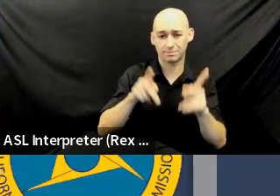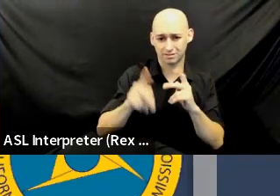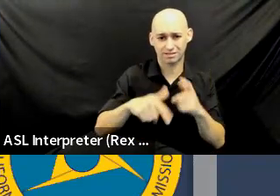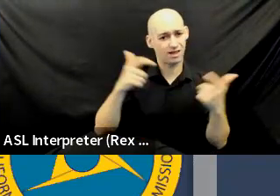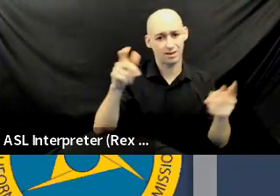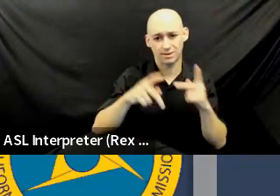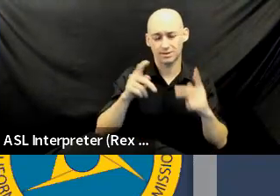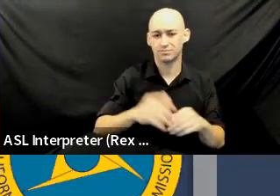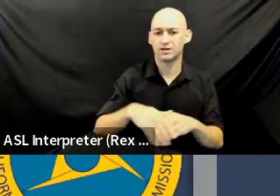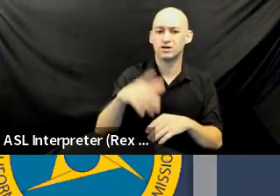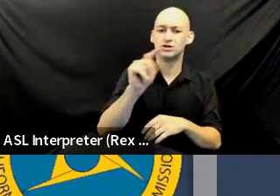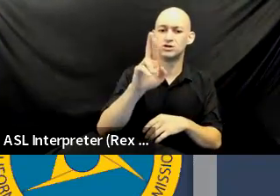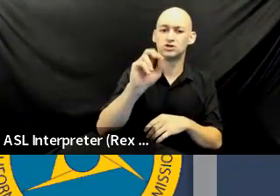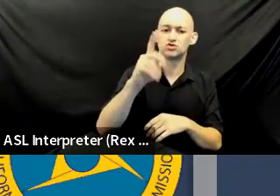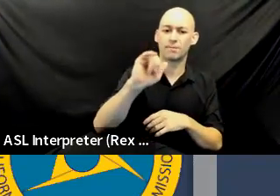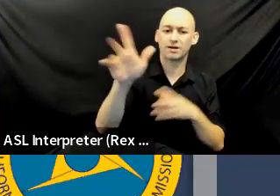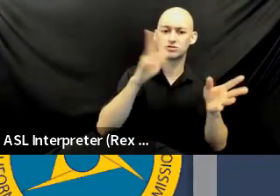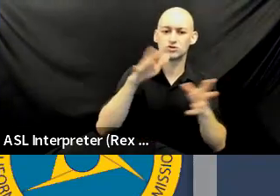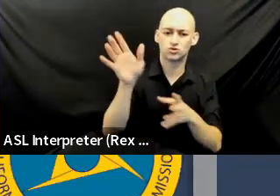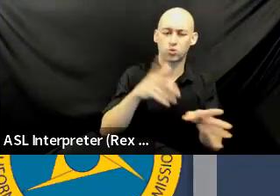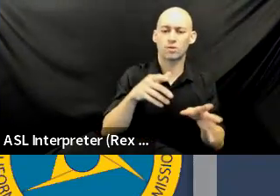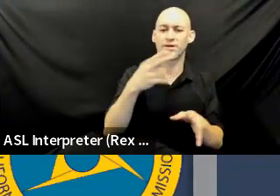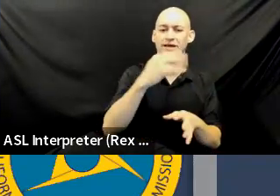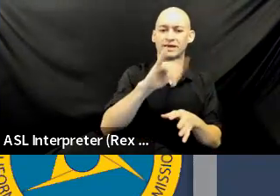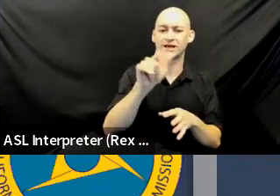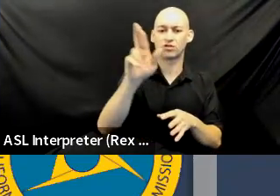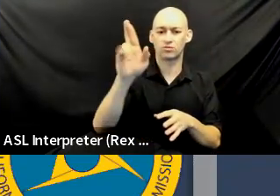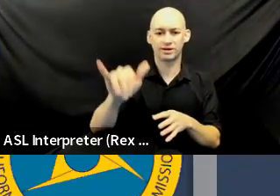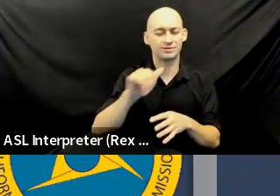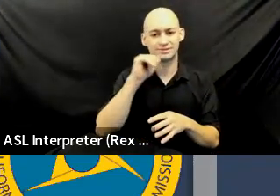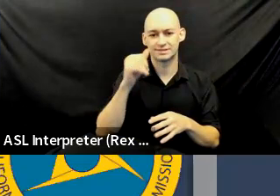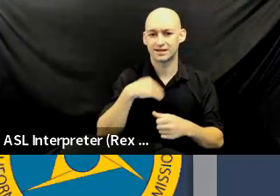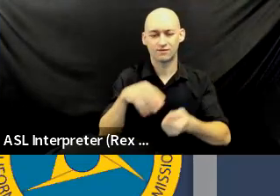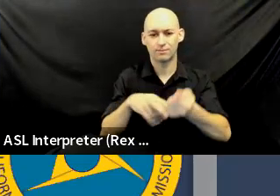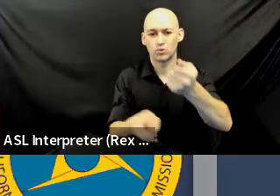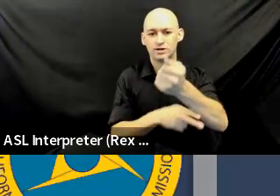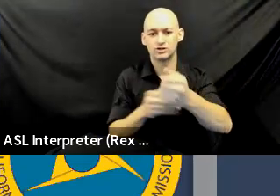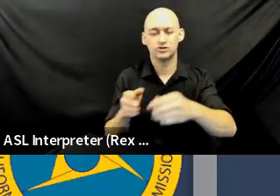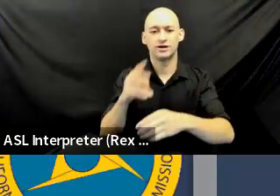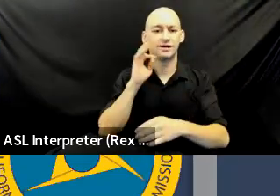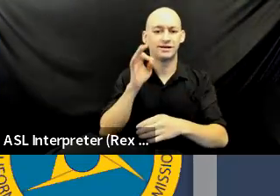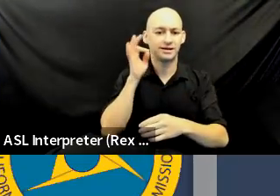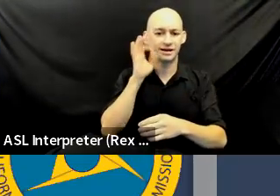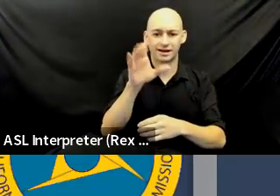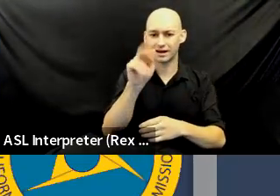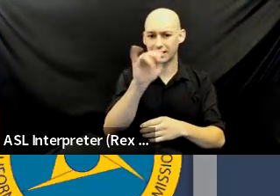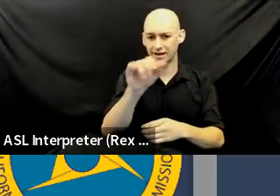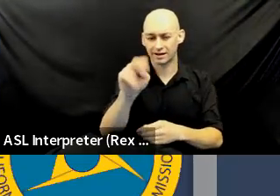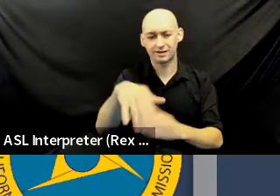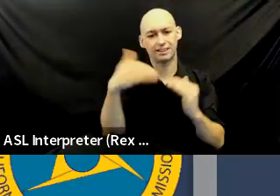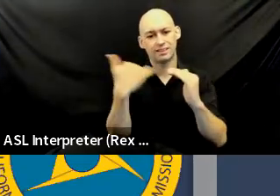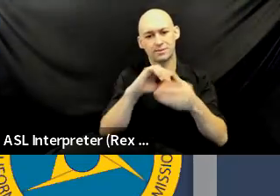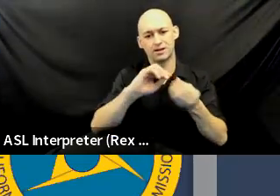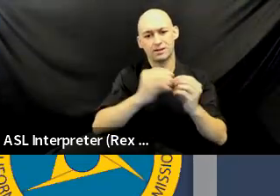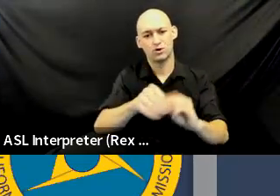Tropical Storm Hillary, because we did not have a bridge over Indian Canyon and the limited number of